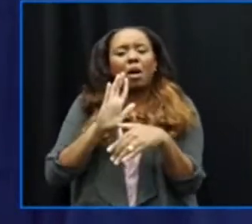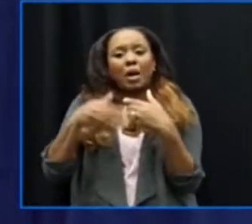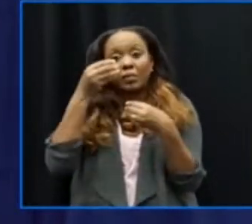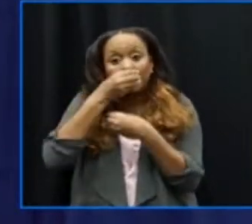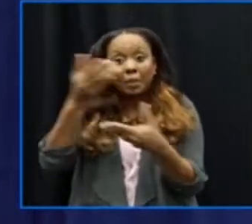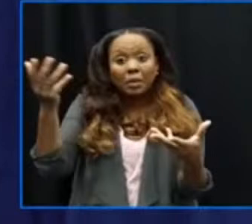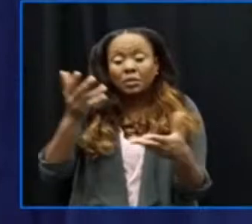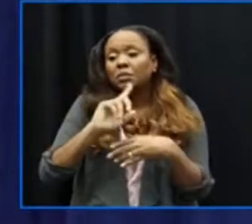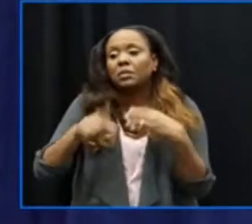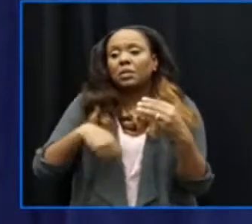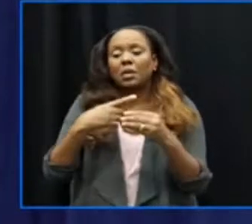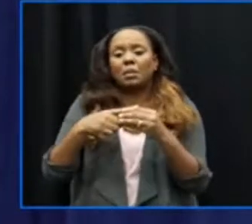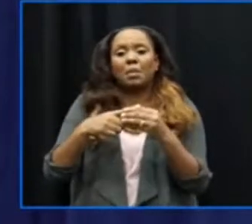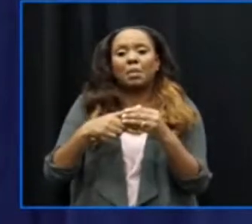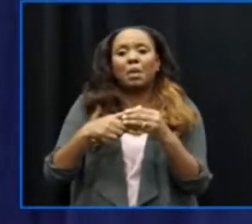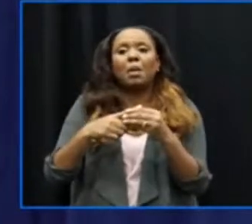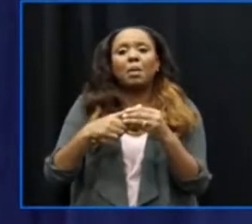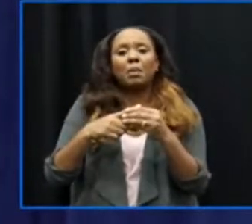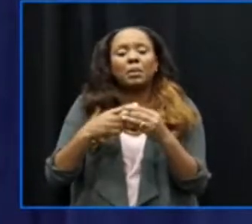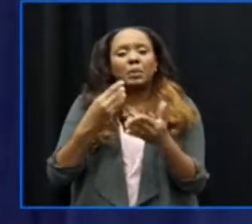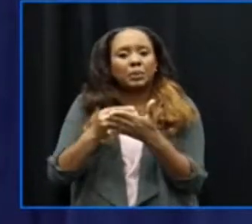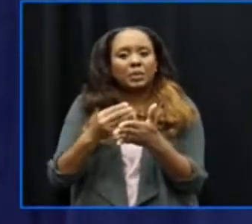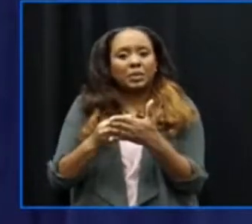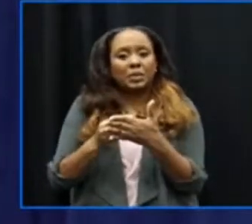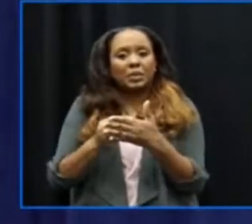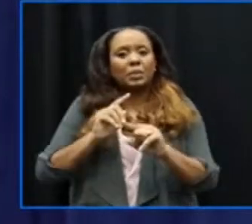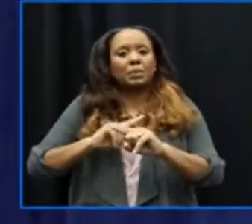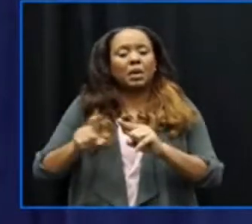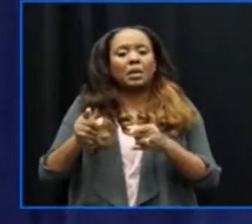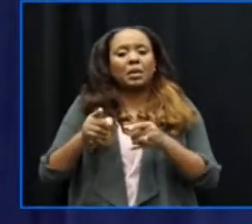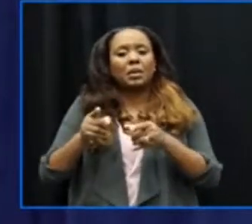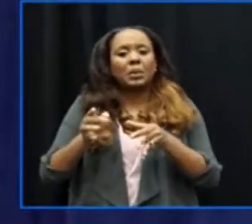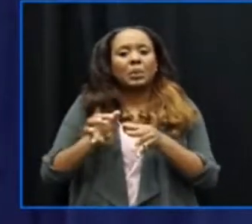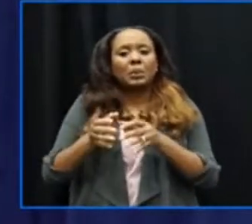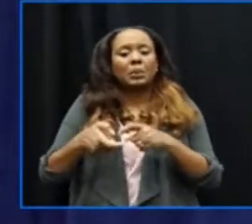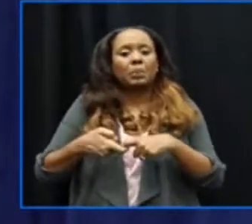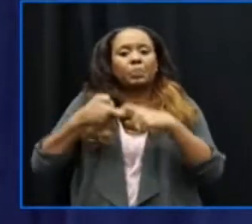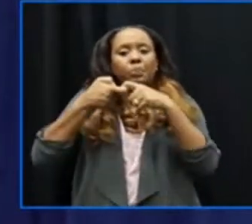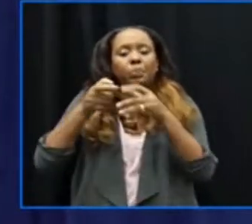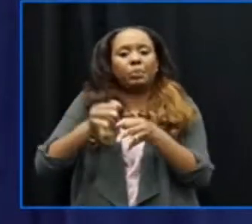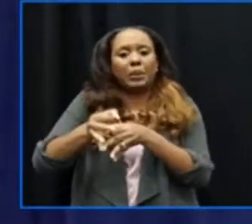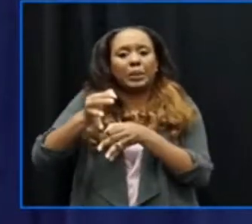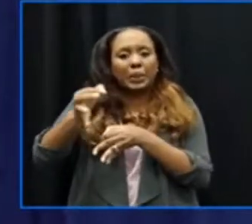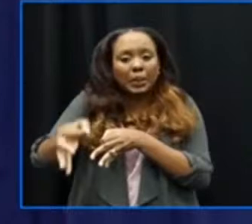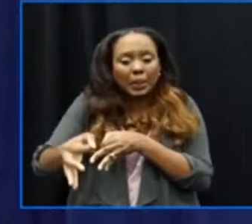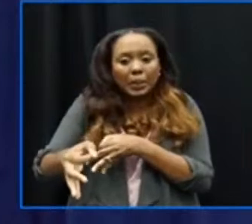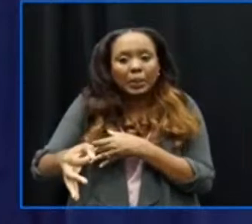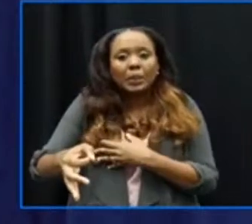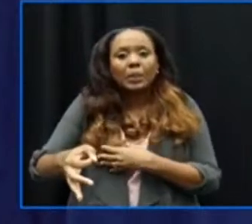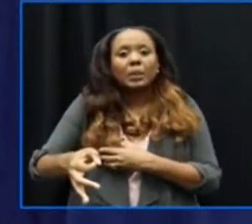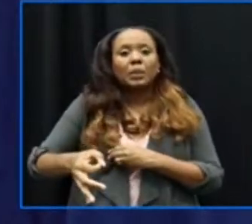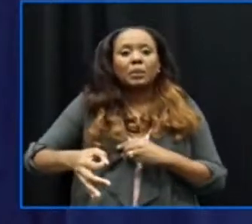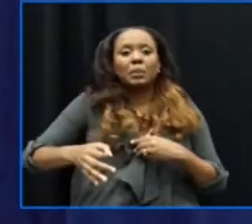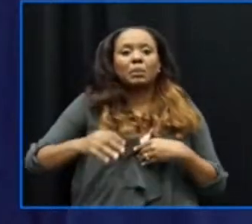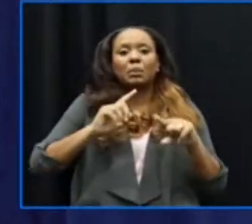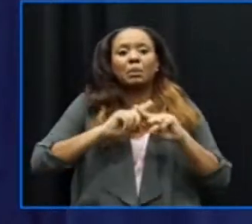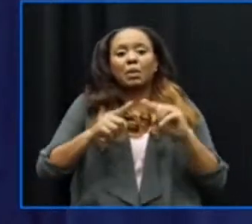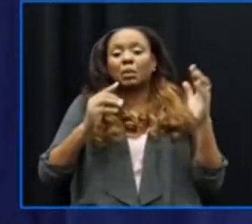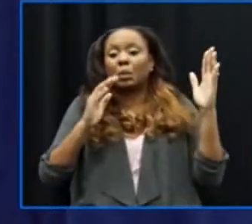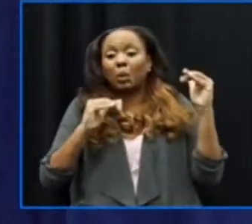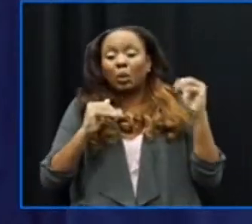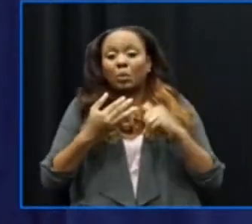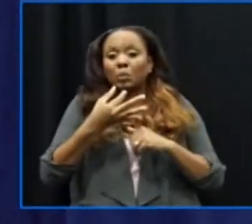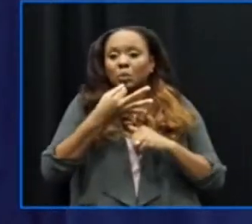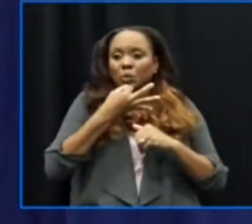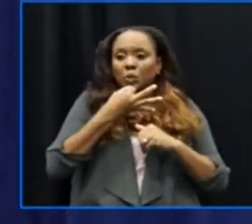are delayed, and the good news is that there's work been done to get these completed soon and tabled